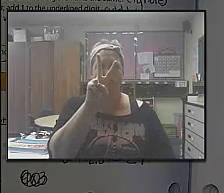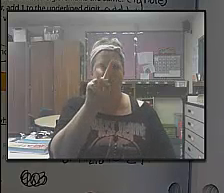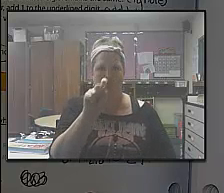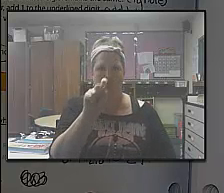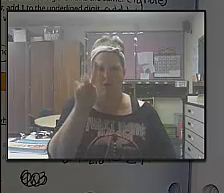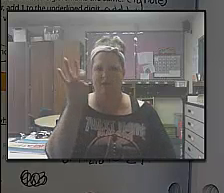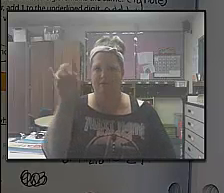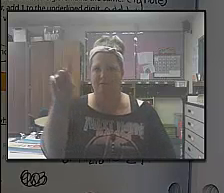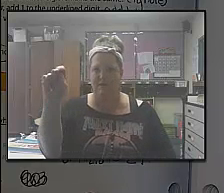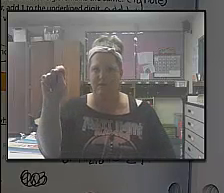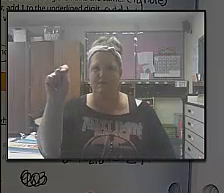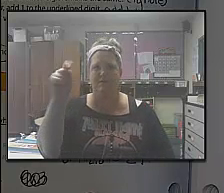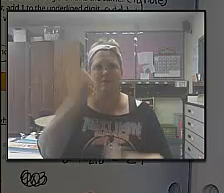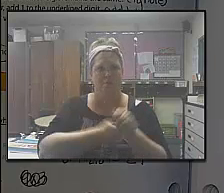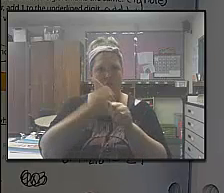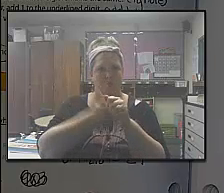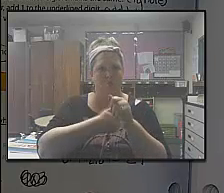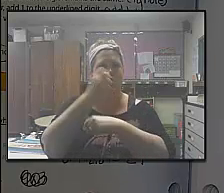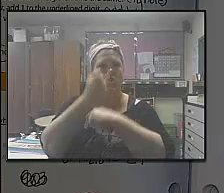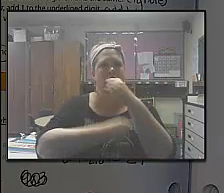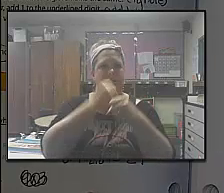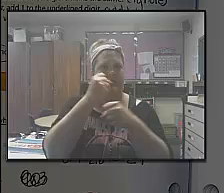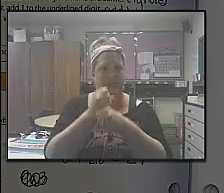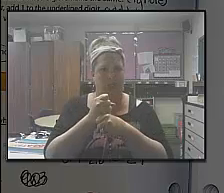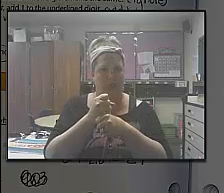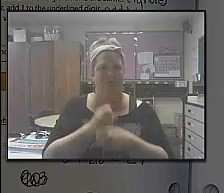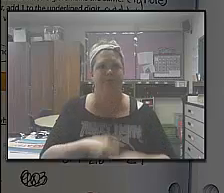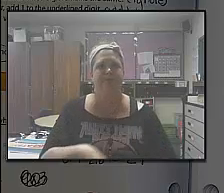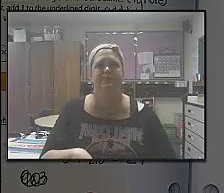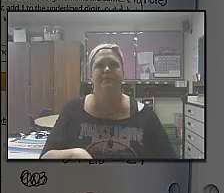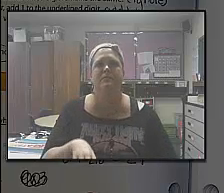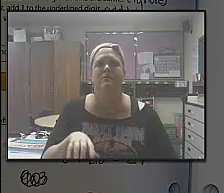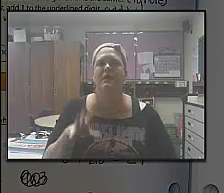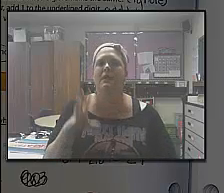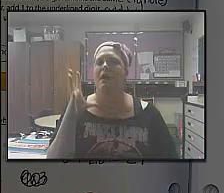that's annexing. All right, back to the book.